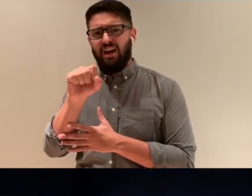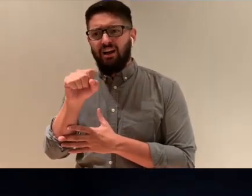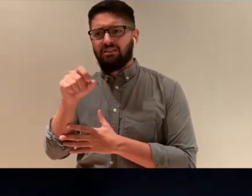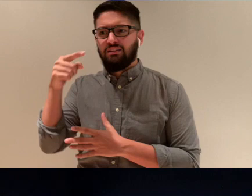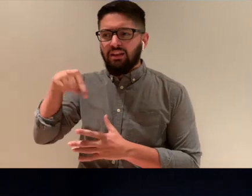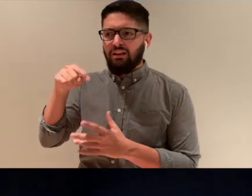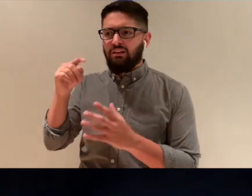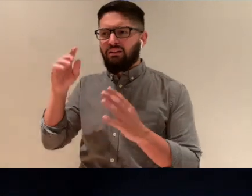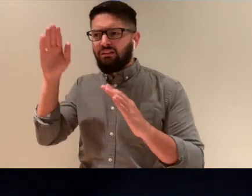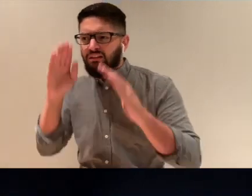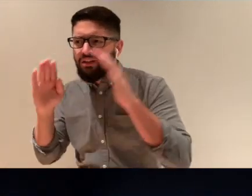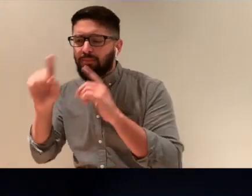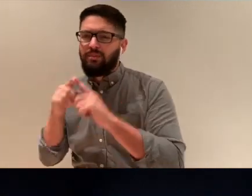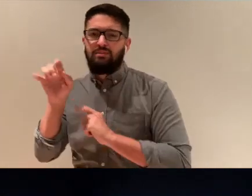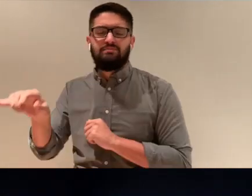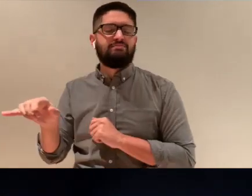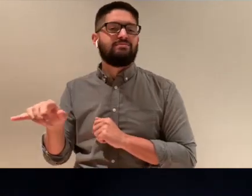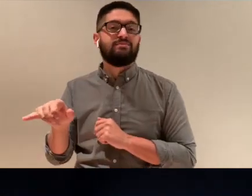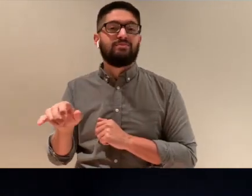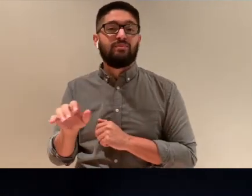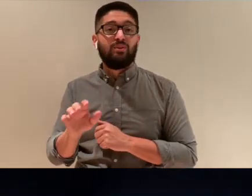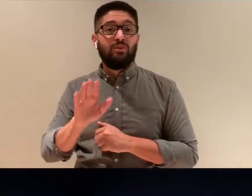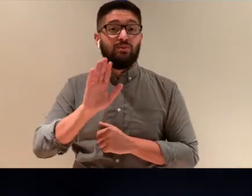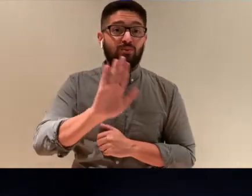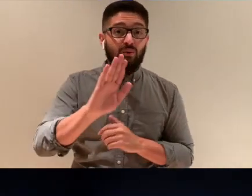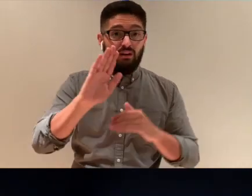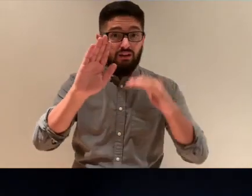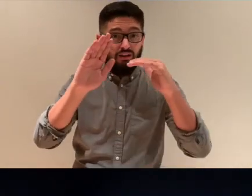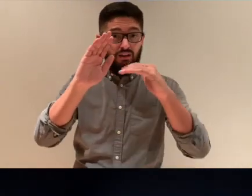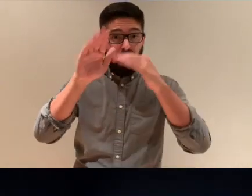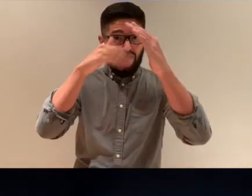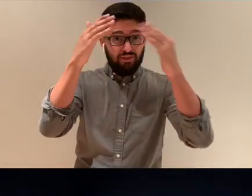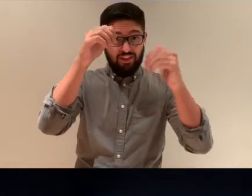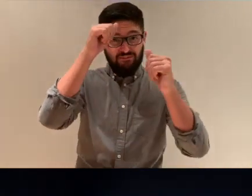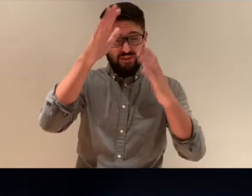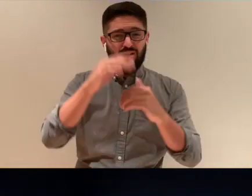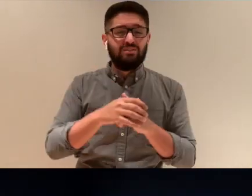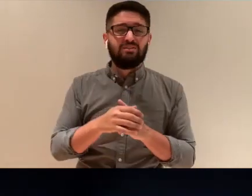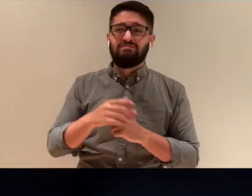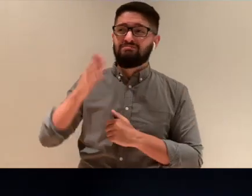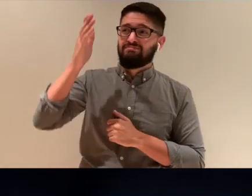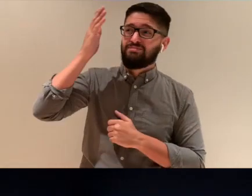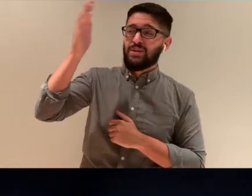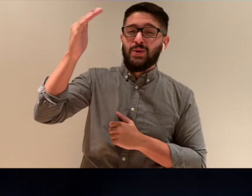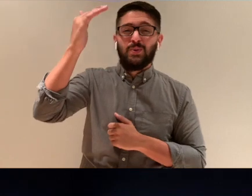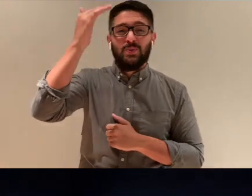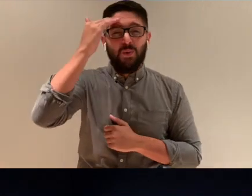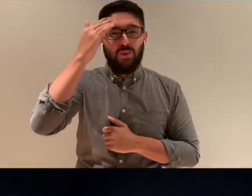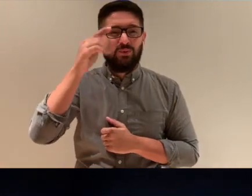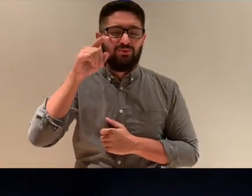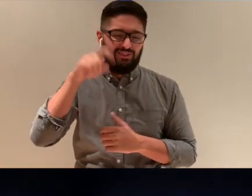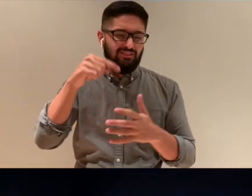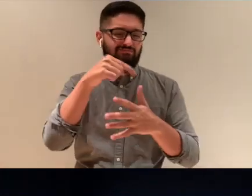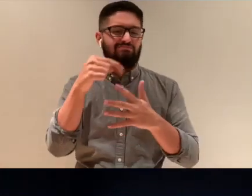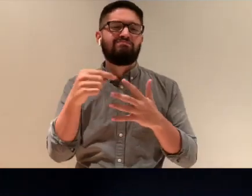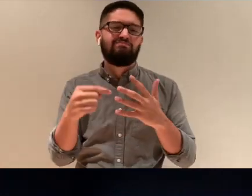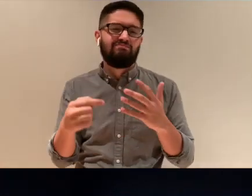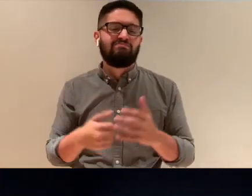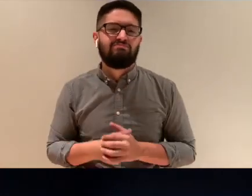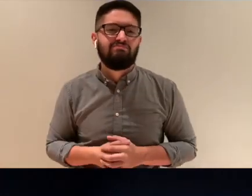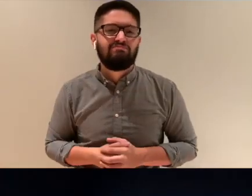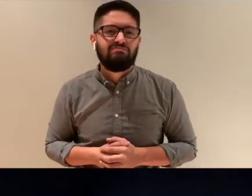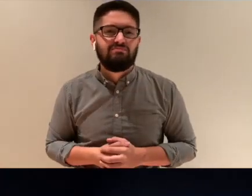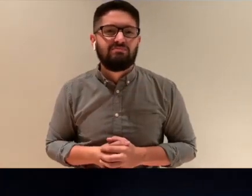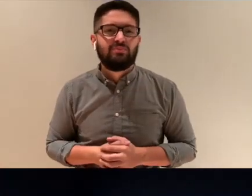Gentiles seek after all these things. And your heavenly Father, listen, he knows that you need them